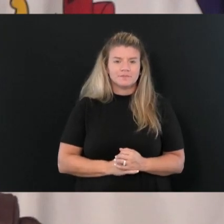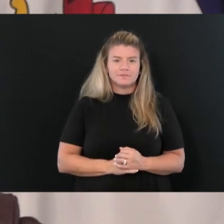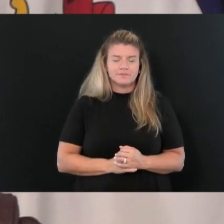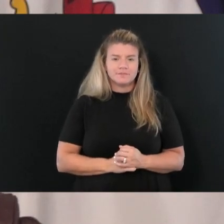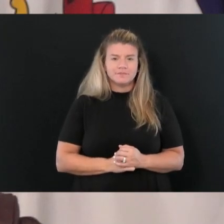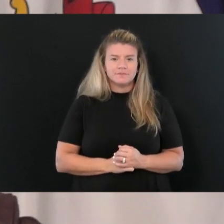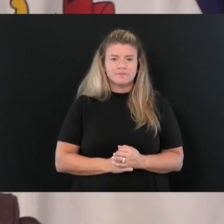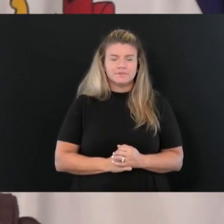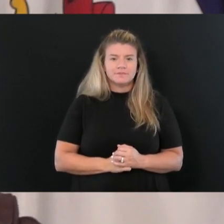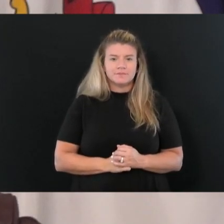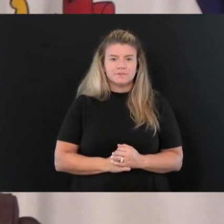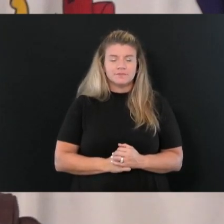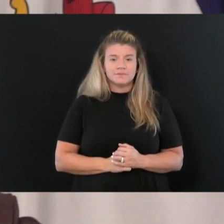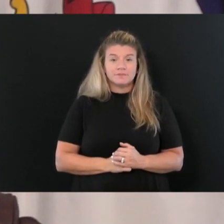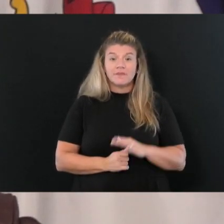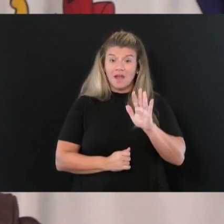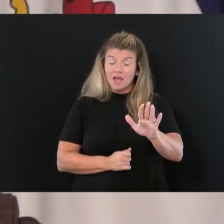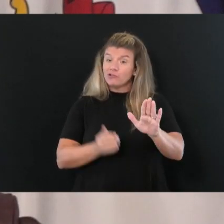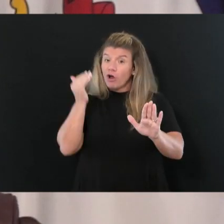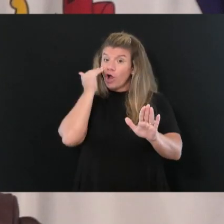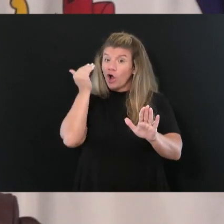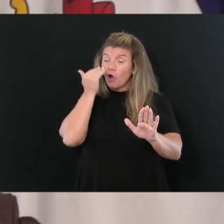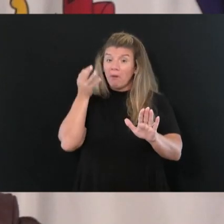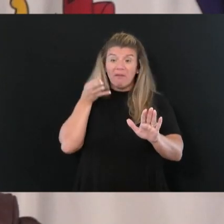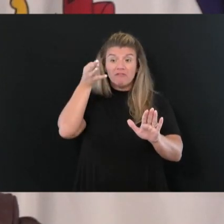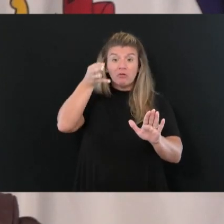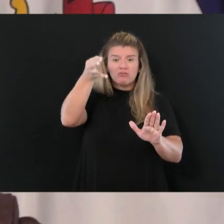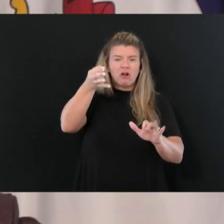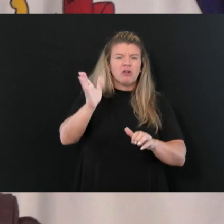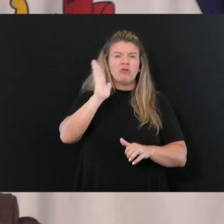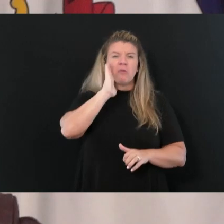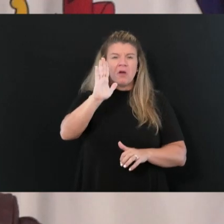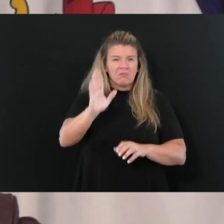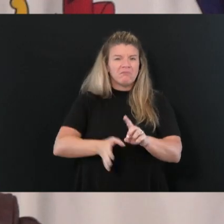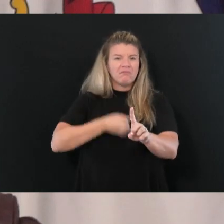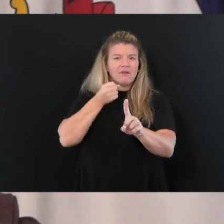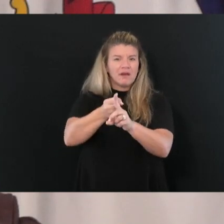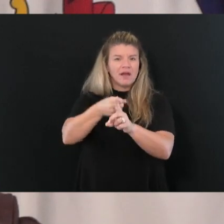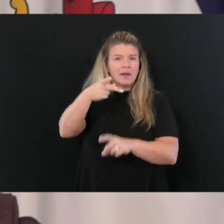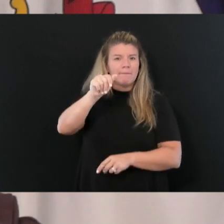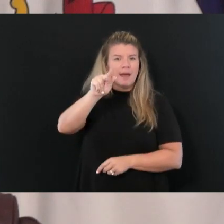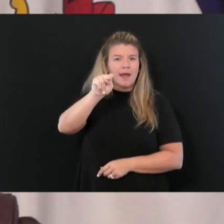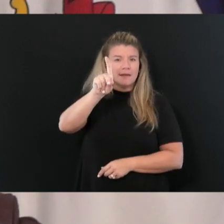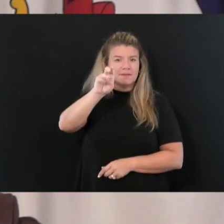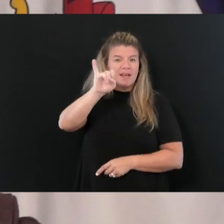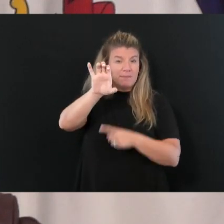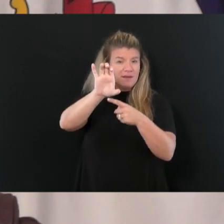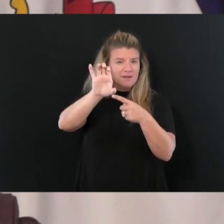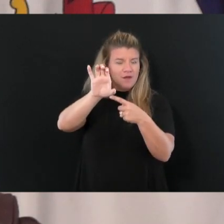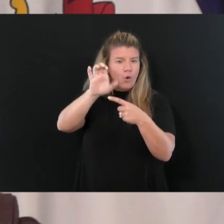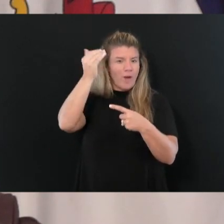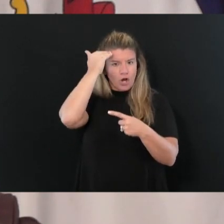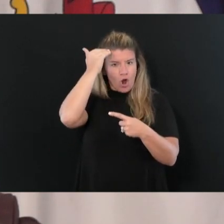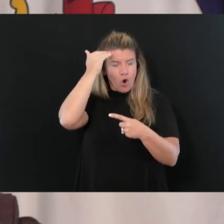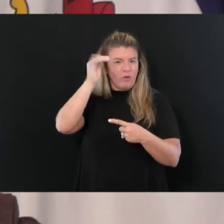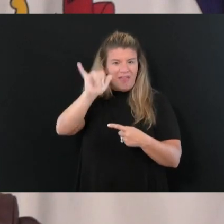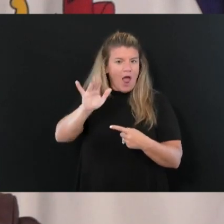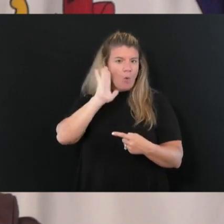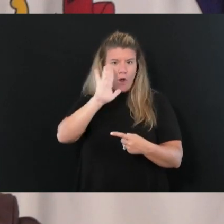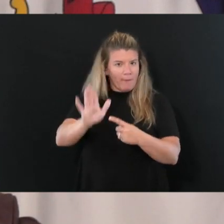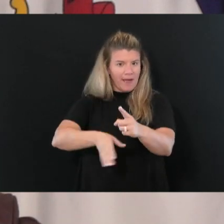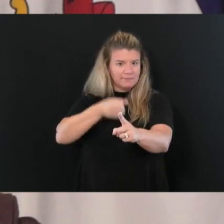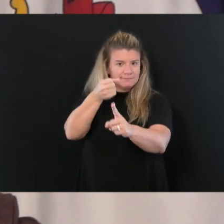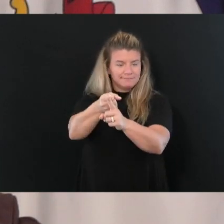there'll be a pandemic, and there'll be a time when in that pandemic that West